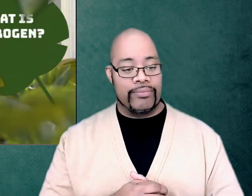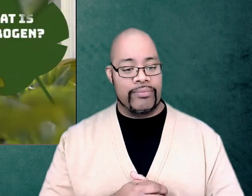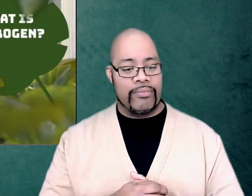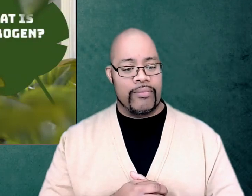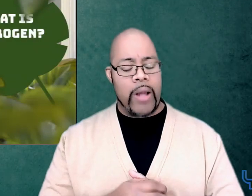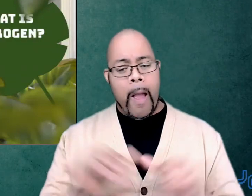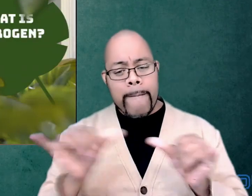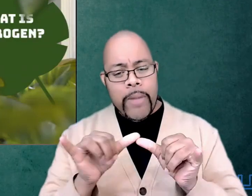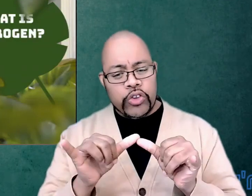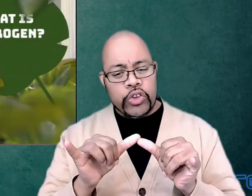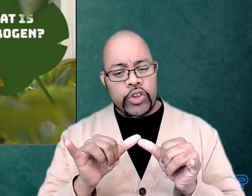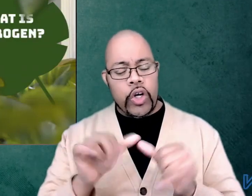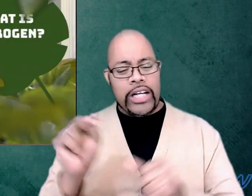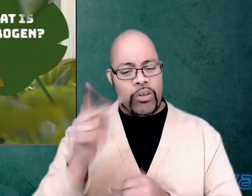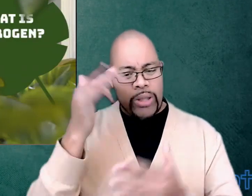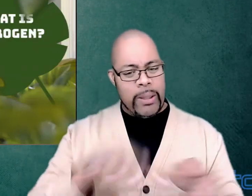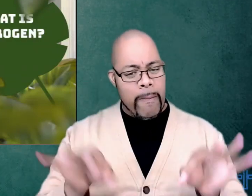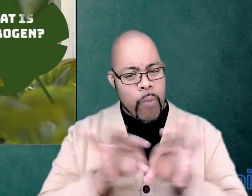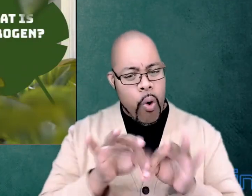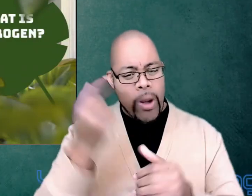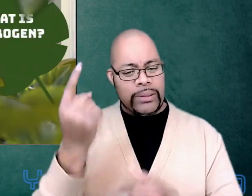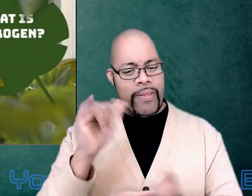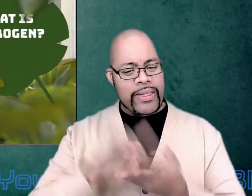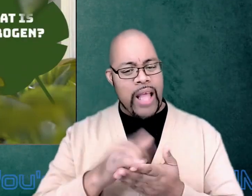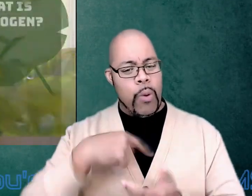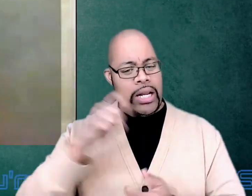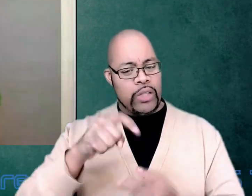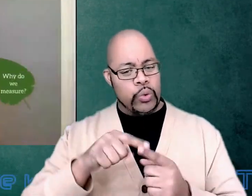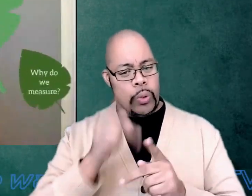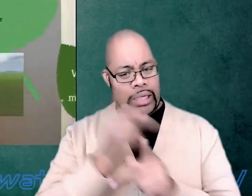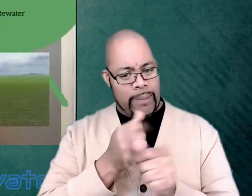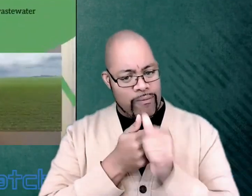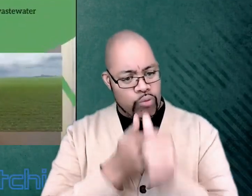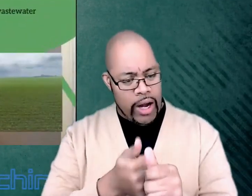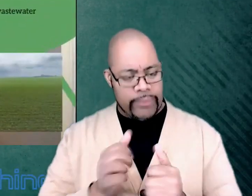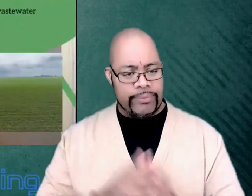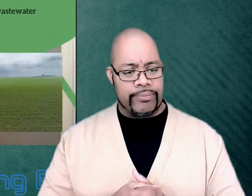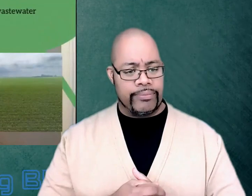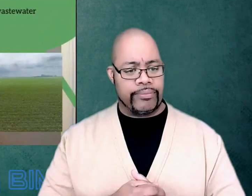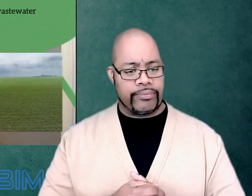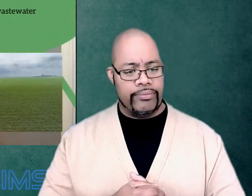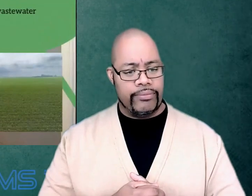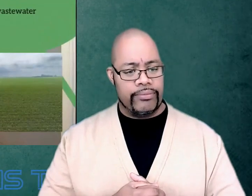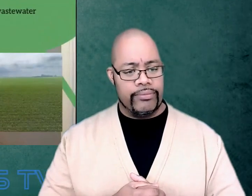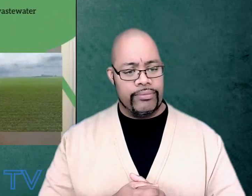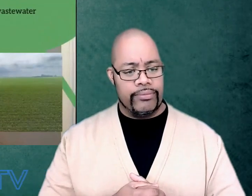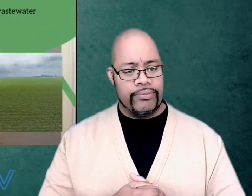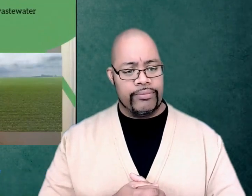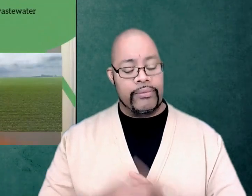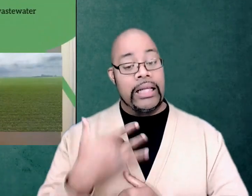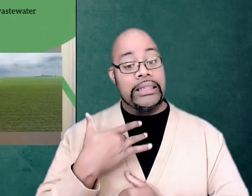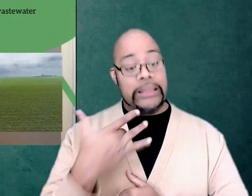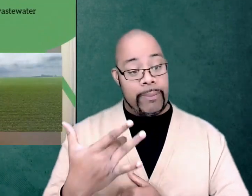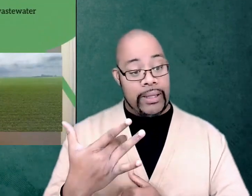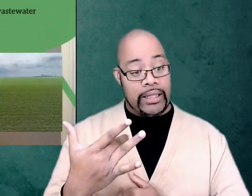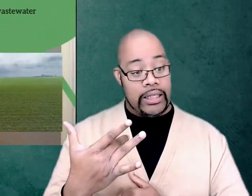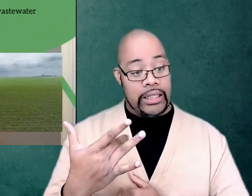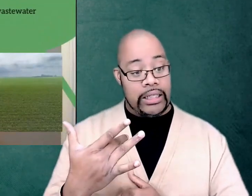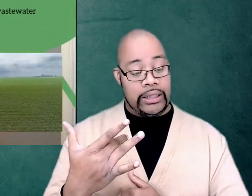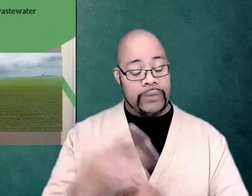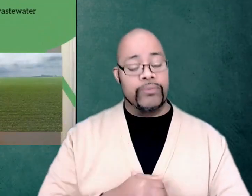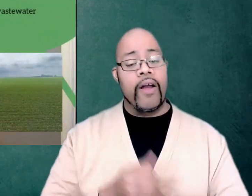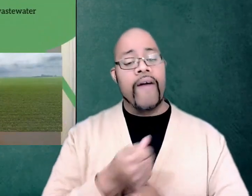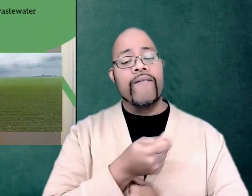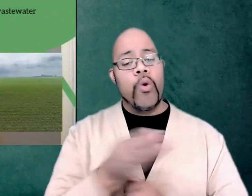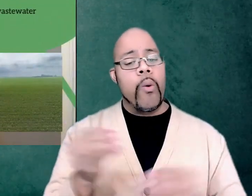and measuring nitrogen. Why is it important, and why is it something that, we need to stay on top of? So typically,